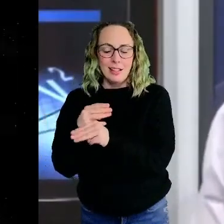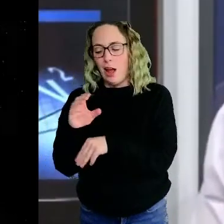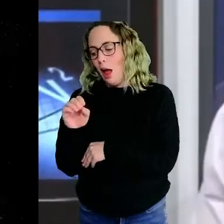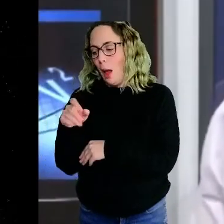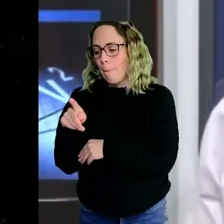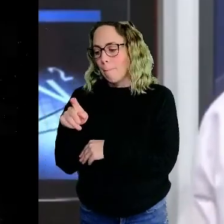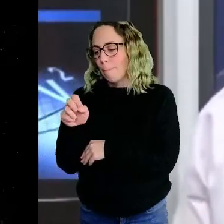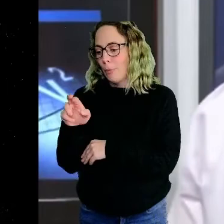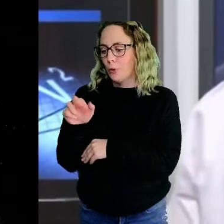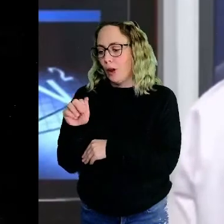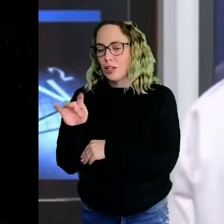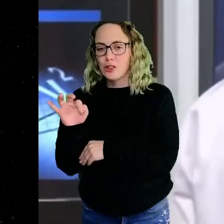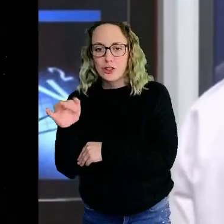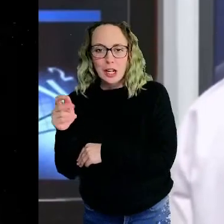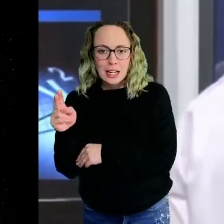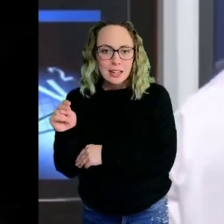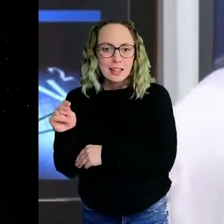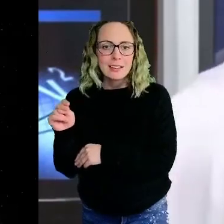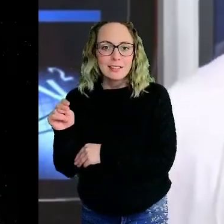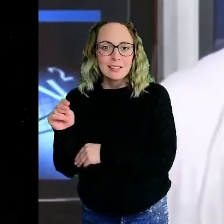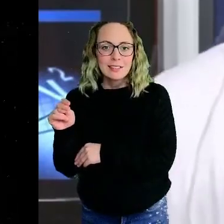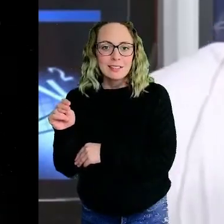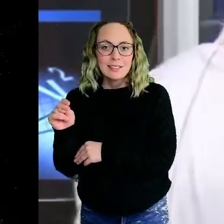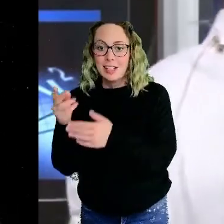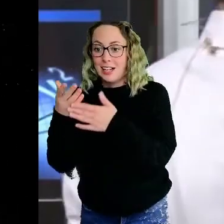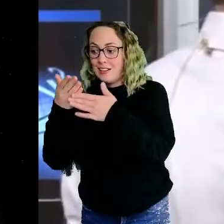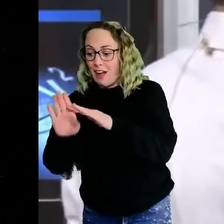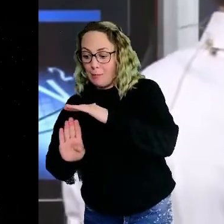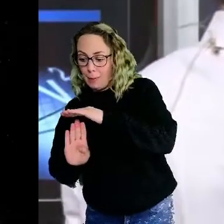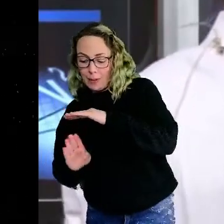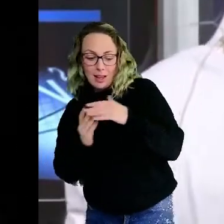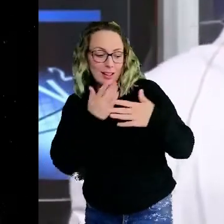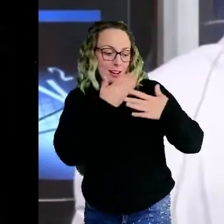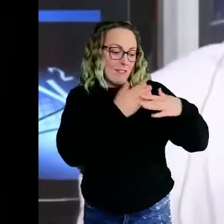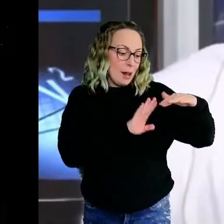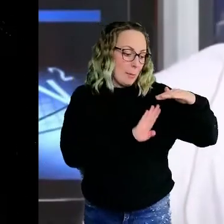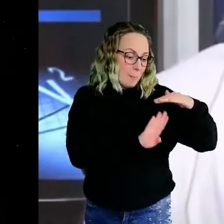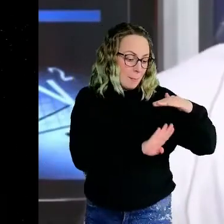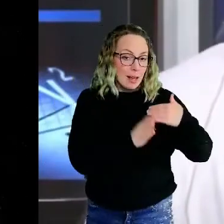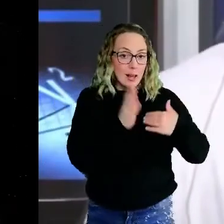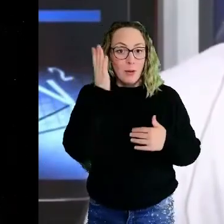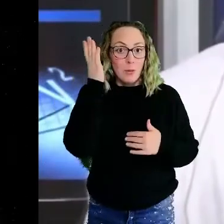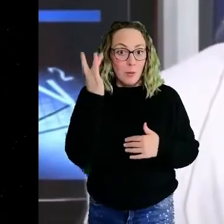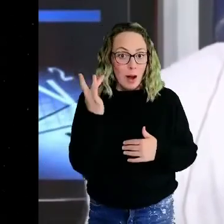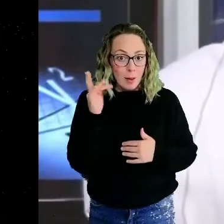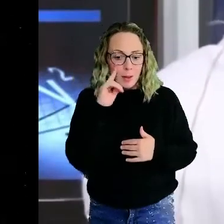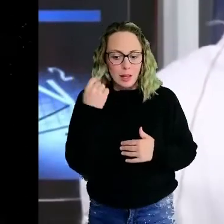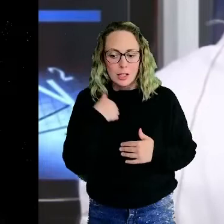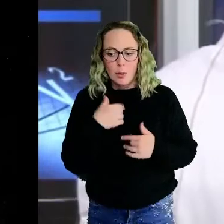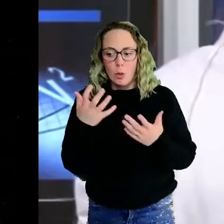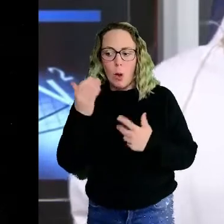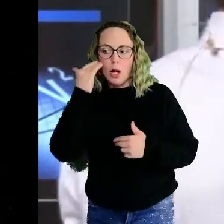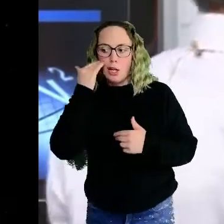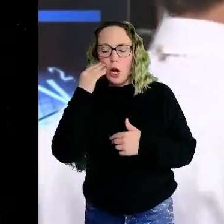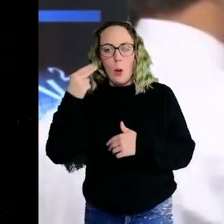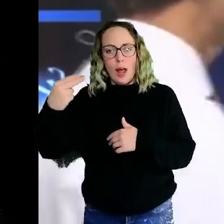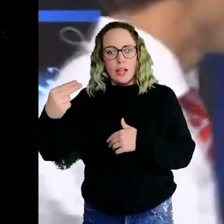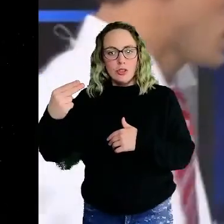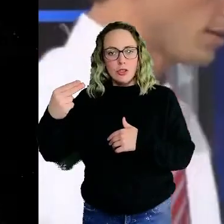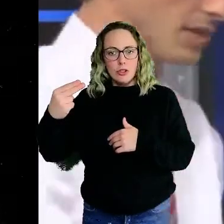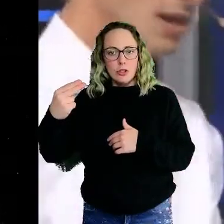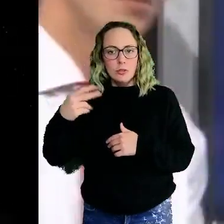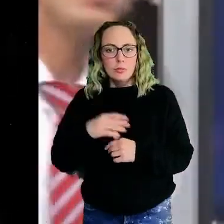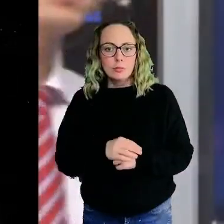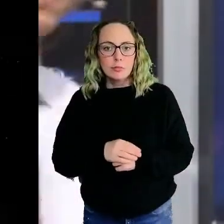We will divide both sides by b because we're solving for h. The b's